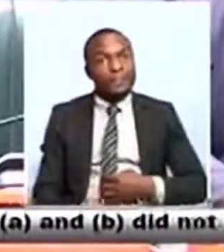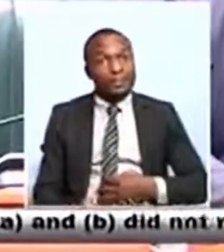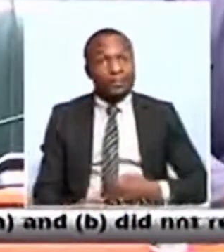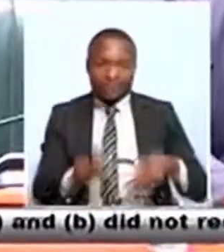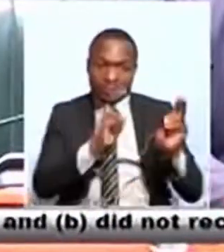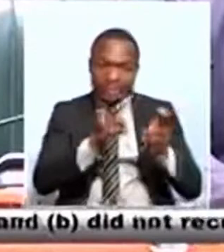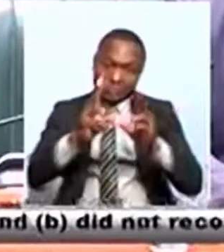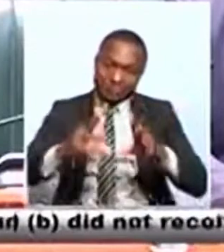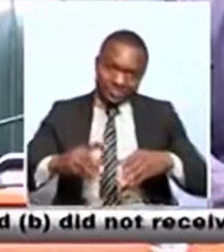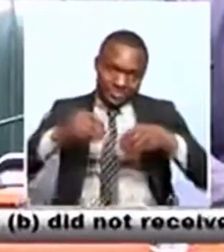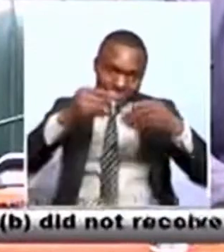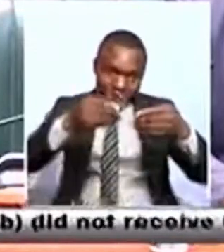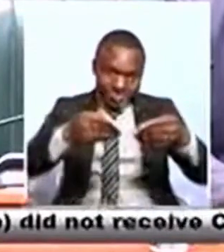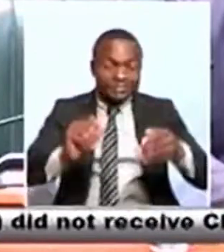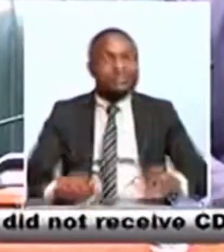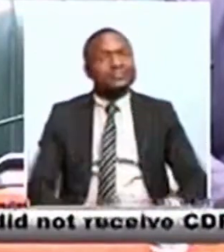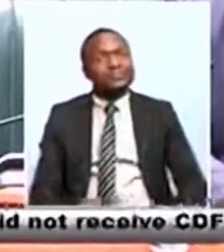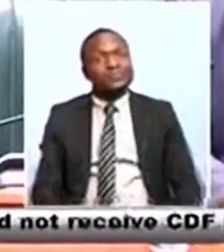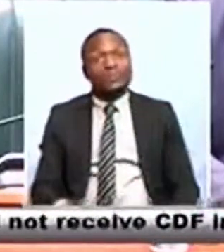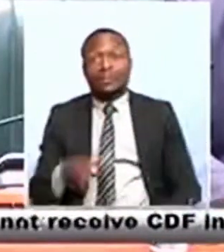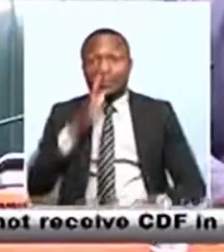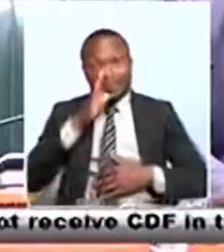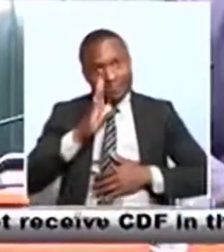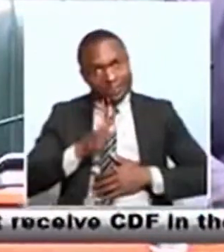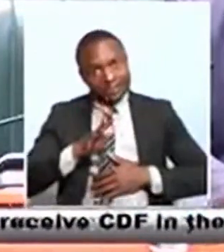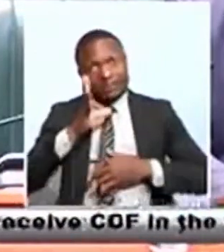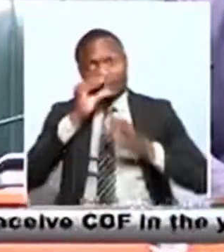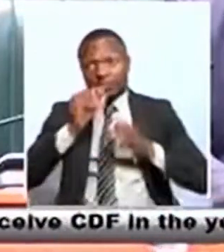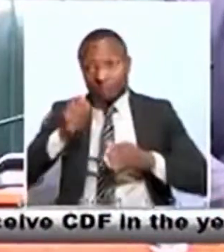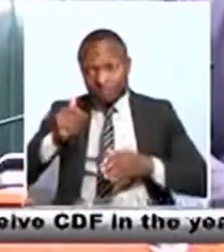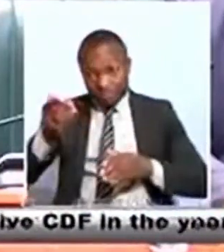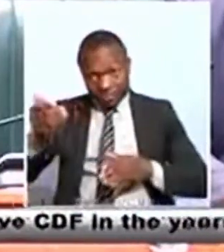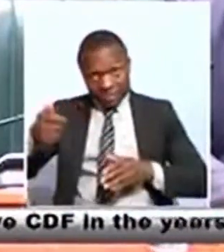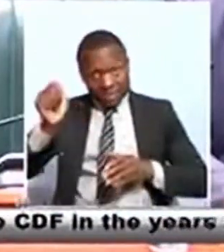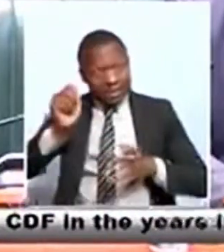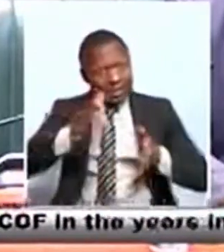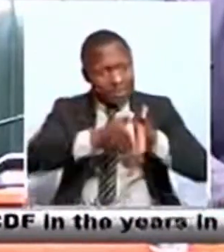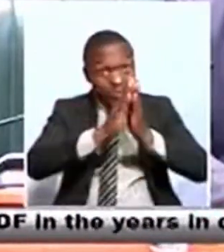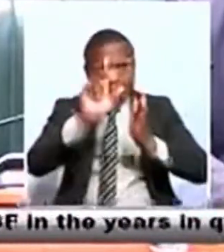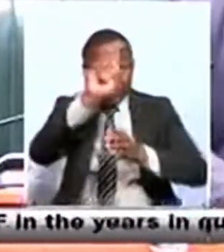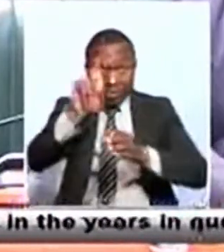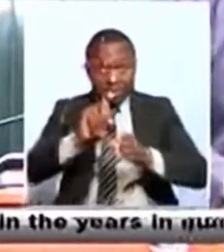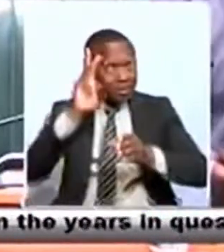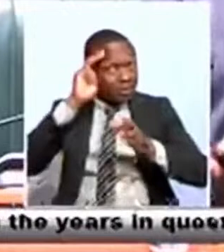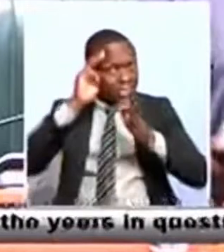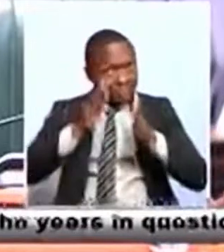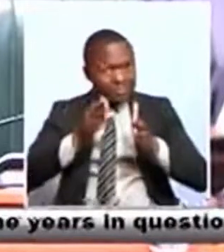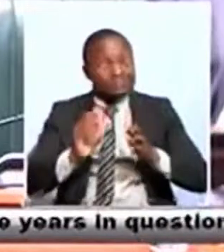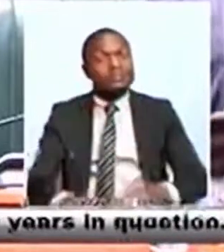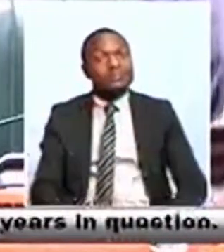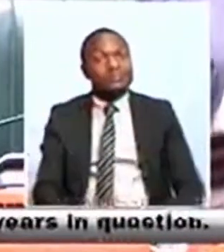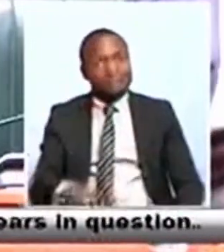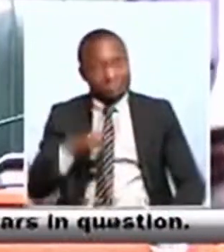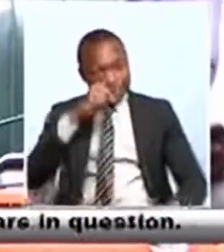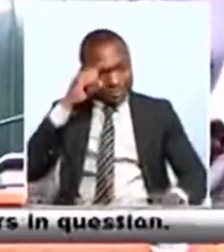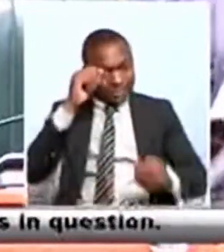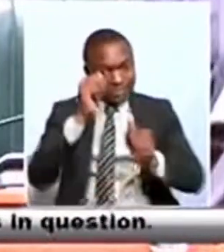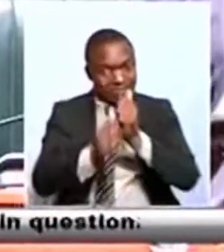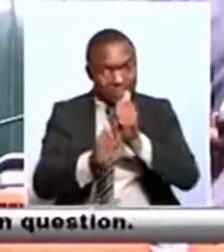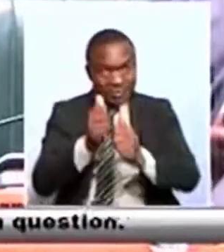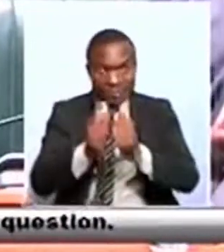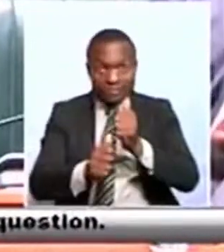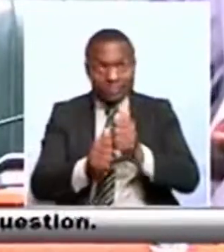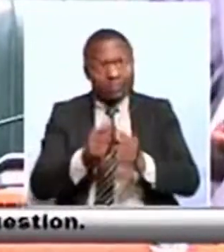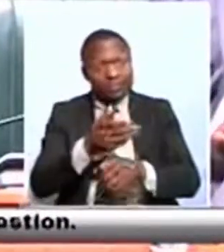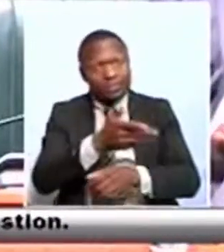you have provided. Madam Speaker, I asked this question to the Minister because there was